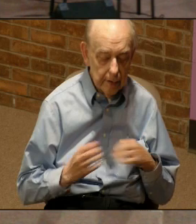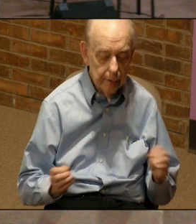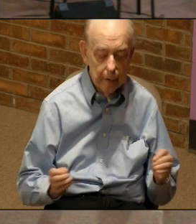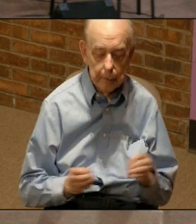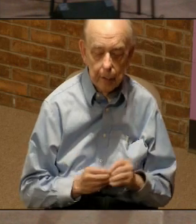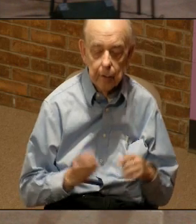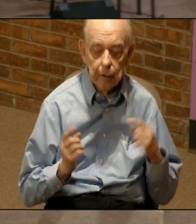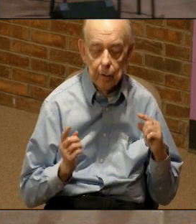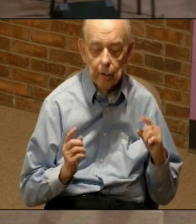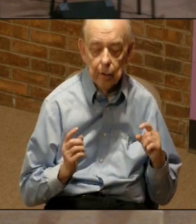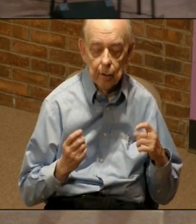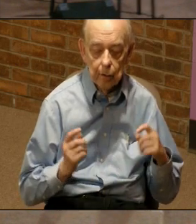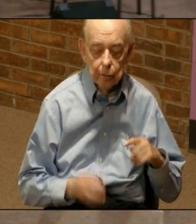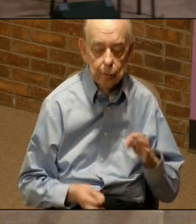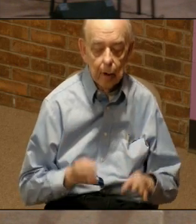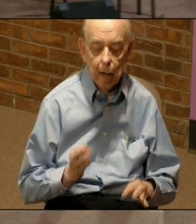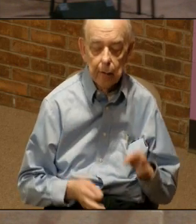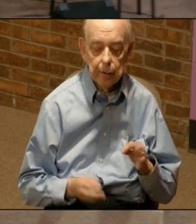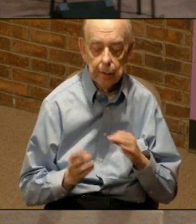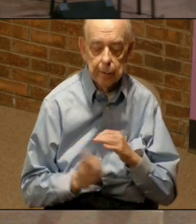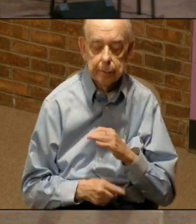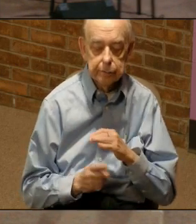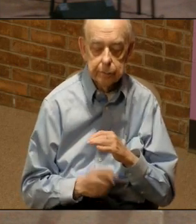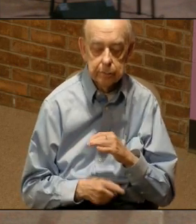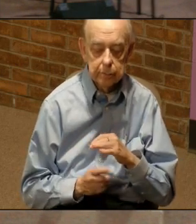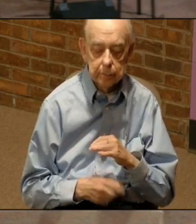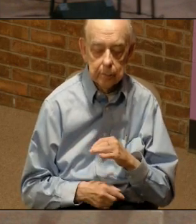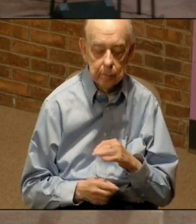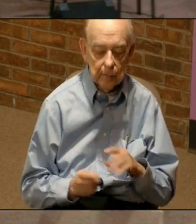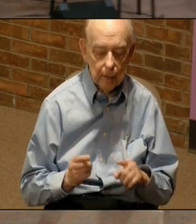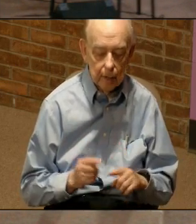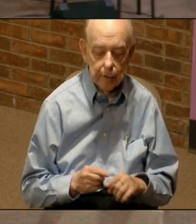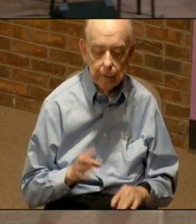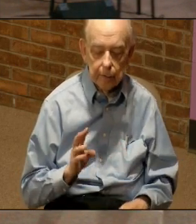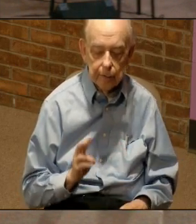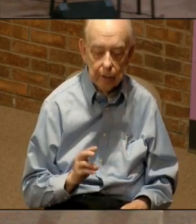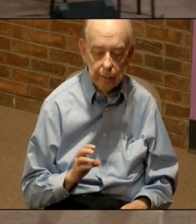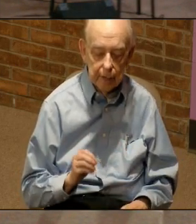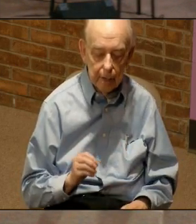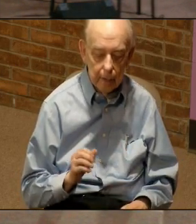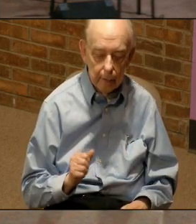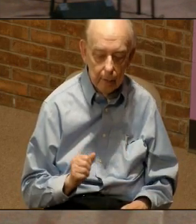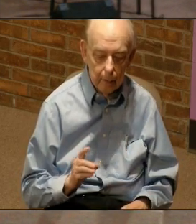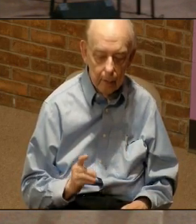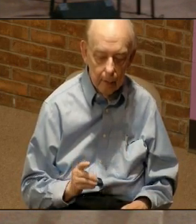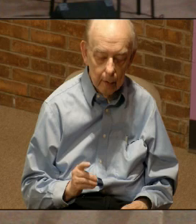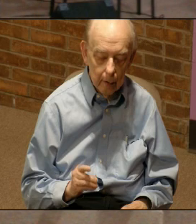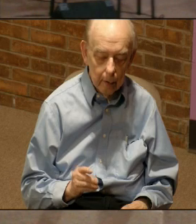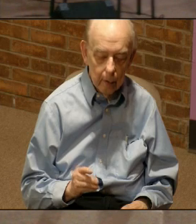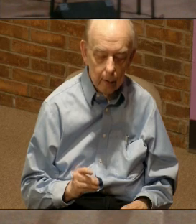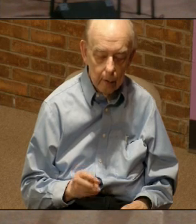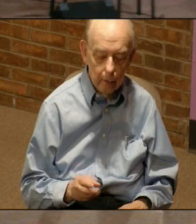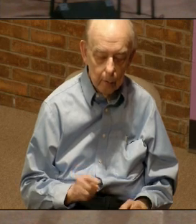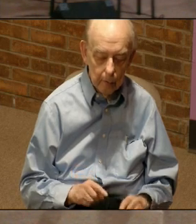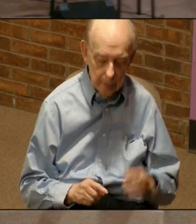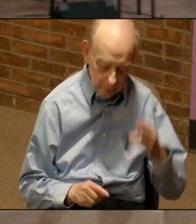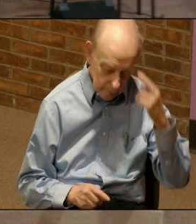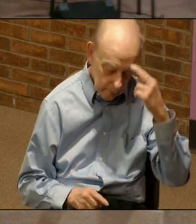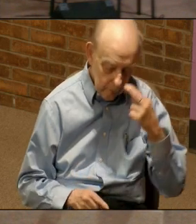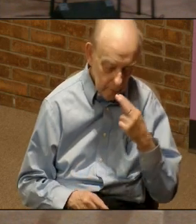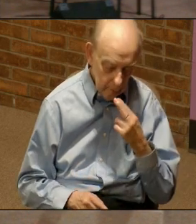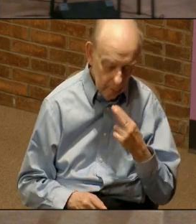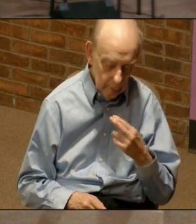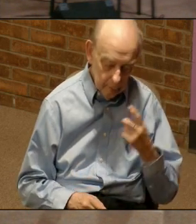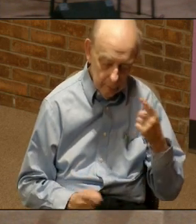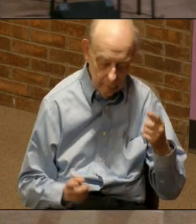and persecution until 70 AD, when the Roman government came in and just